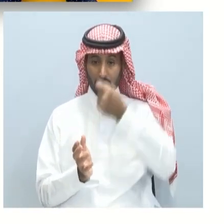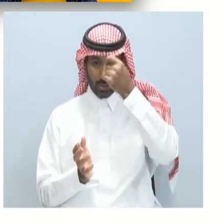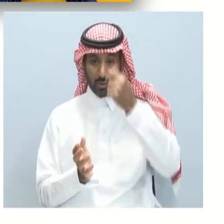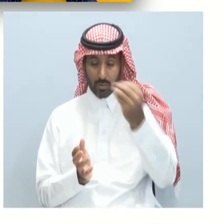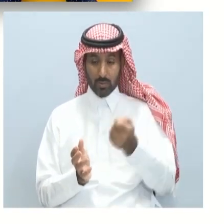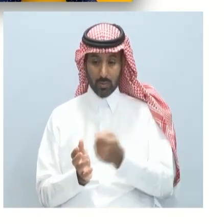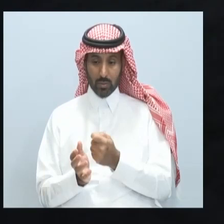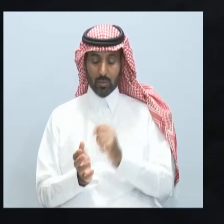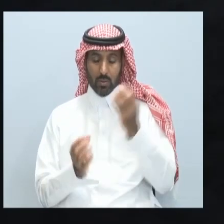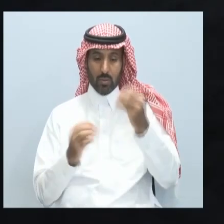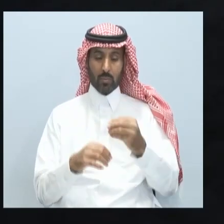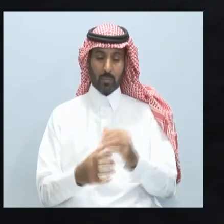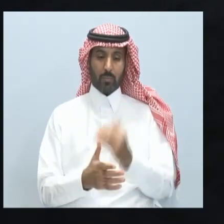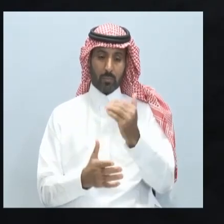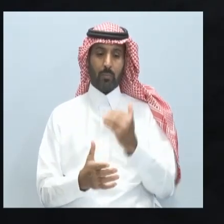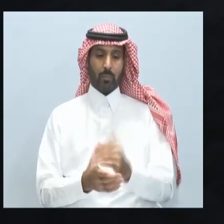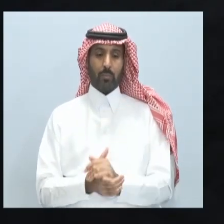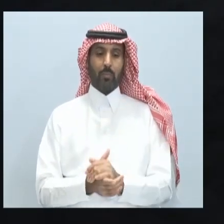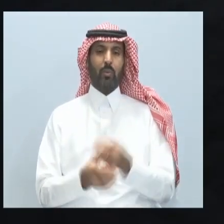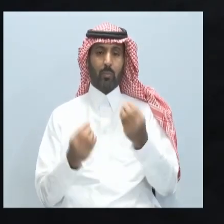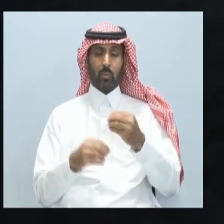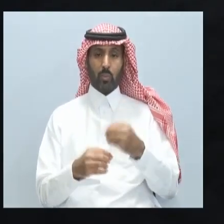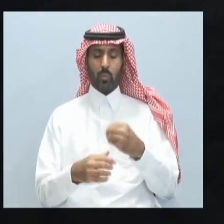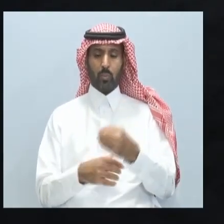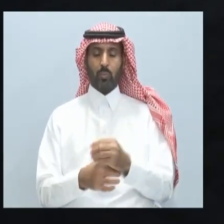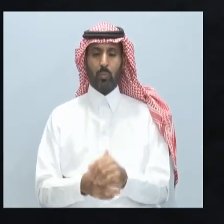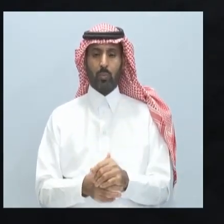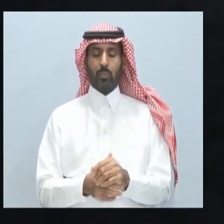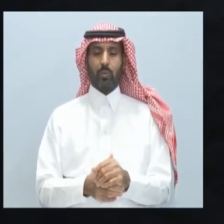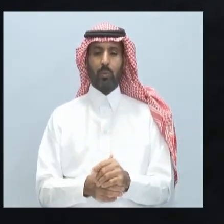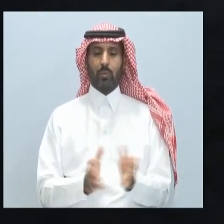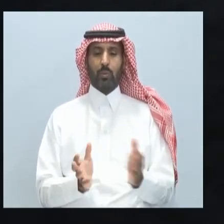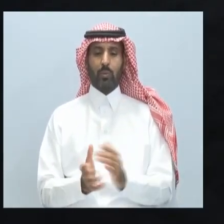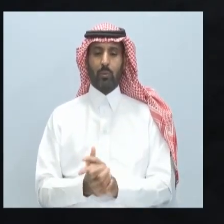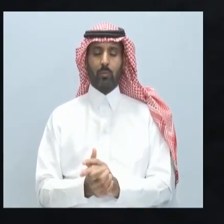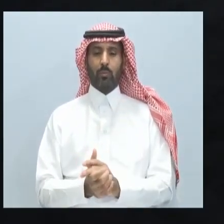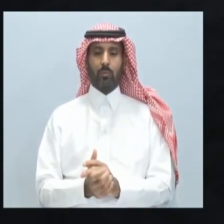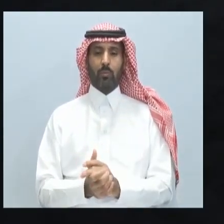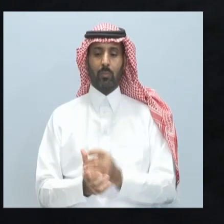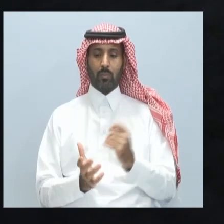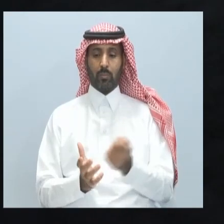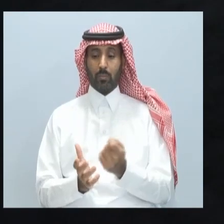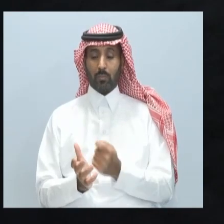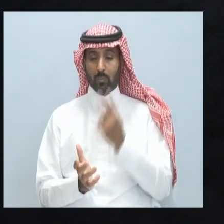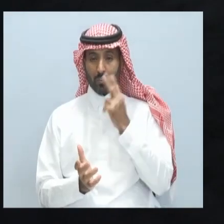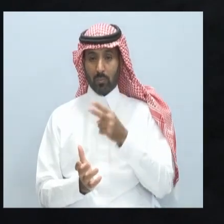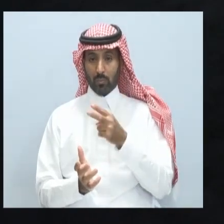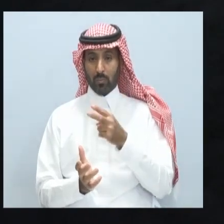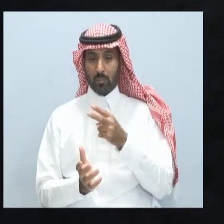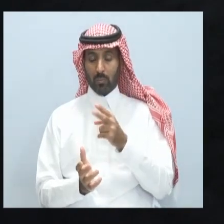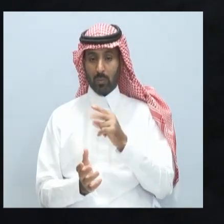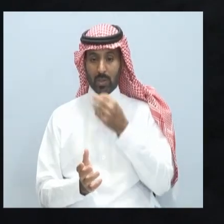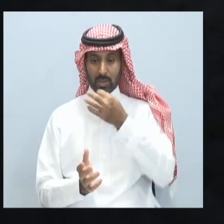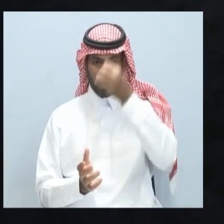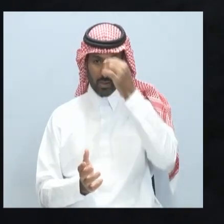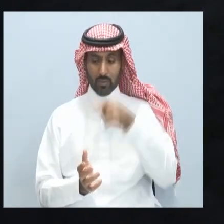can write as much adjectives or as many as you want, and you can just write out and see. So some adjectives,